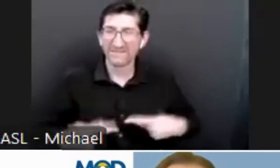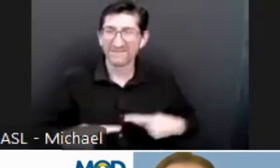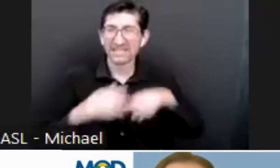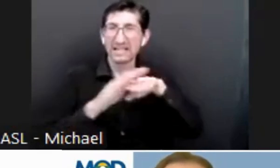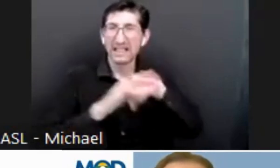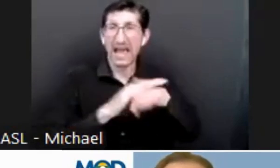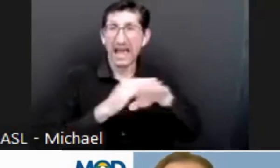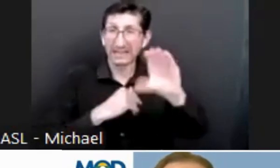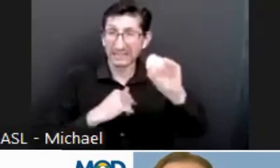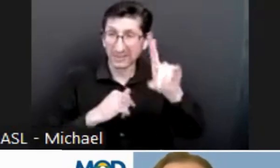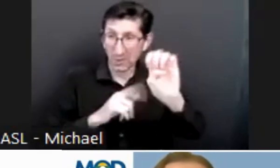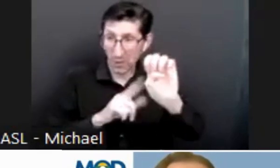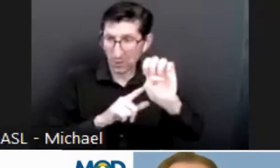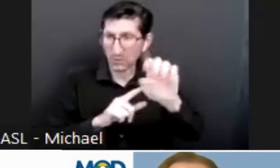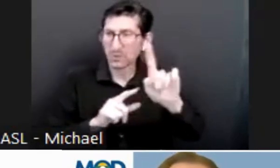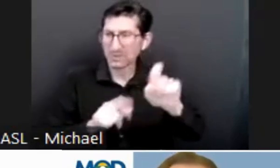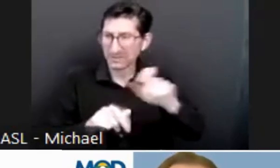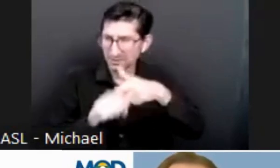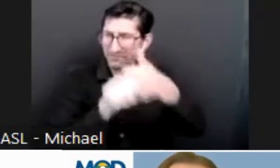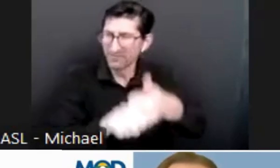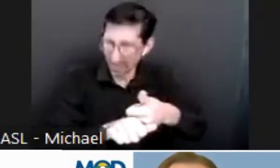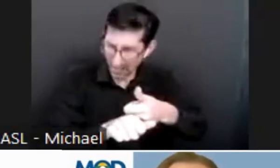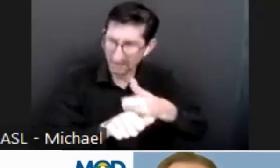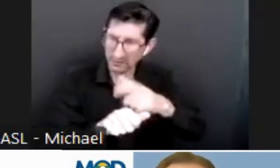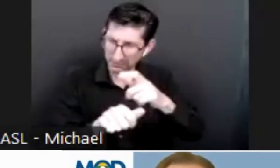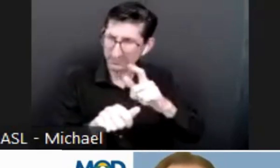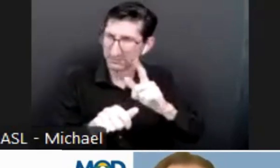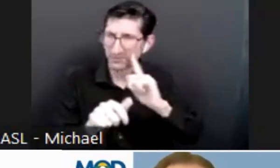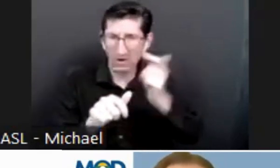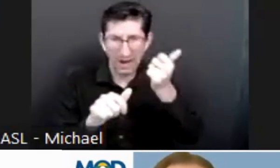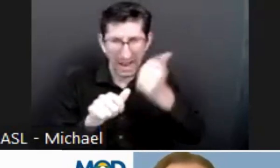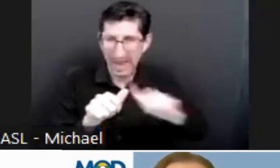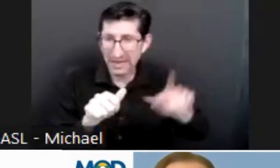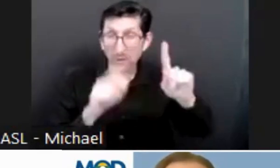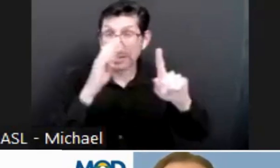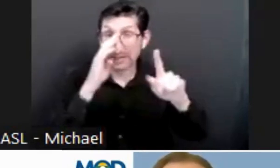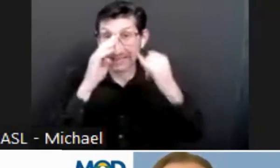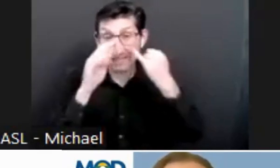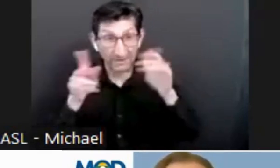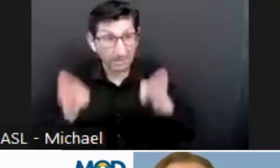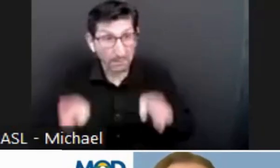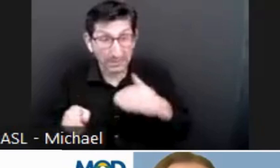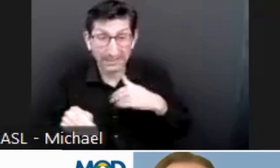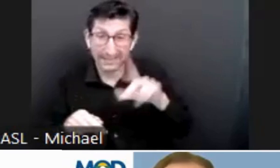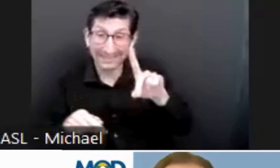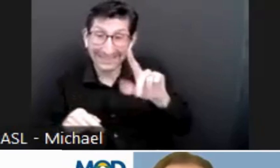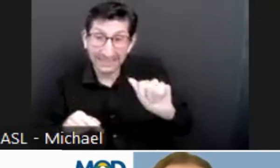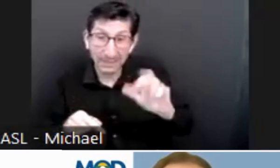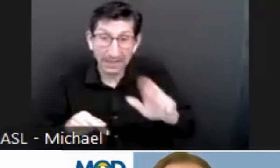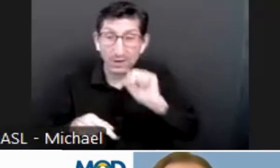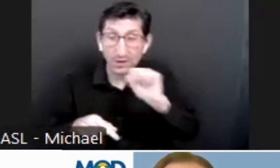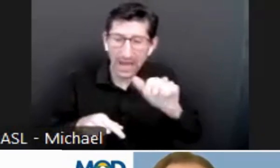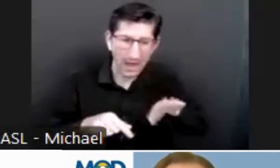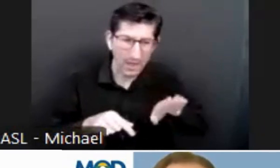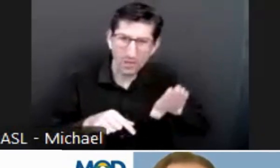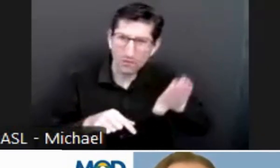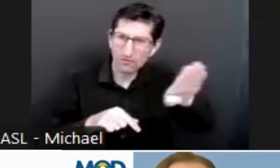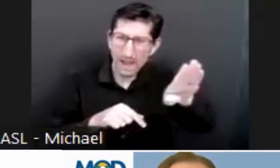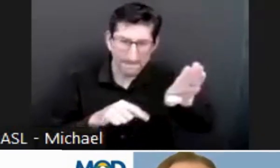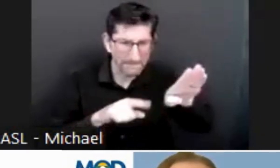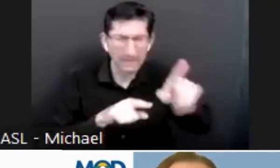apply across the board. So whether somebody had a disability or not, a ramp would have to meet a certain